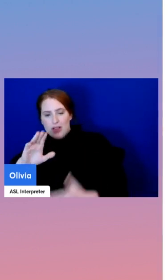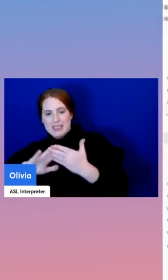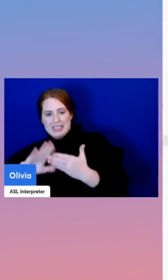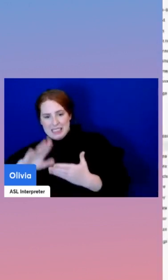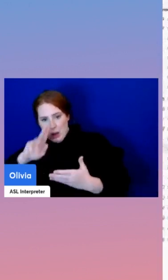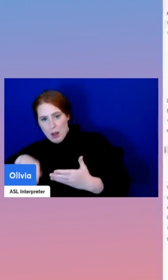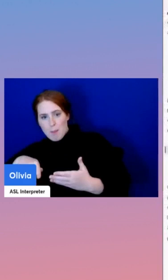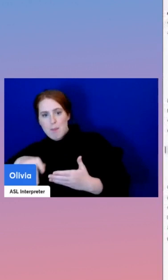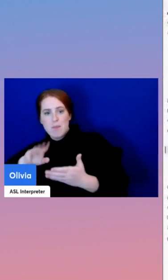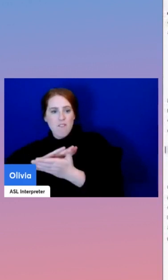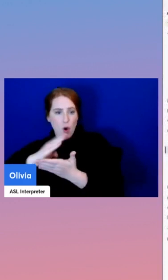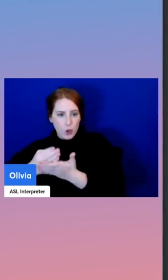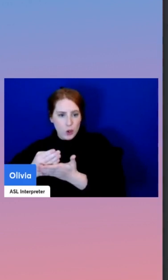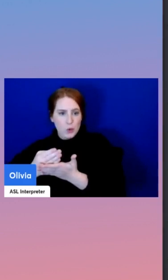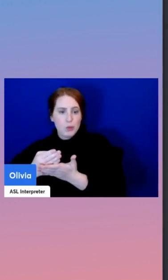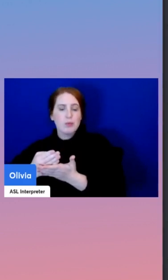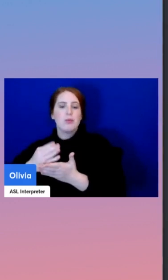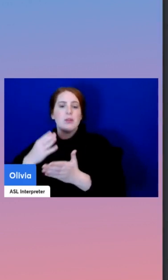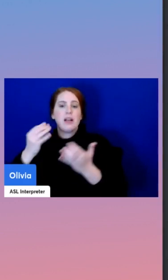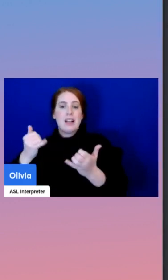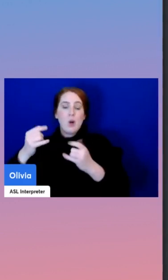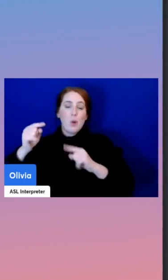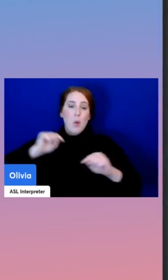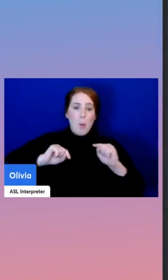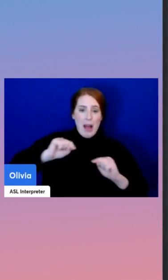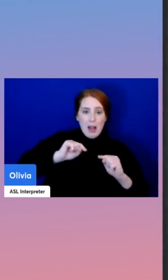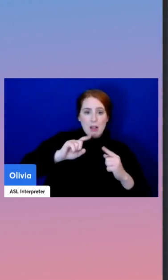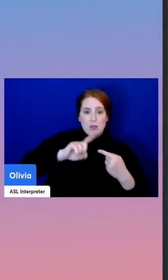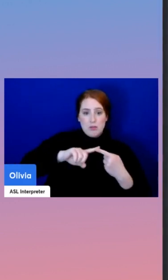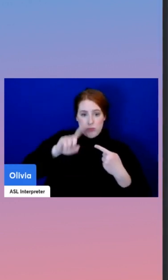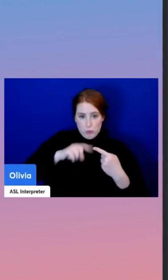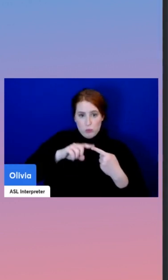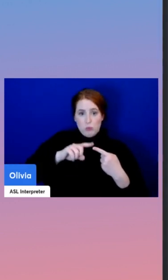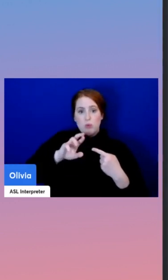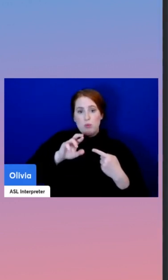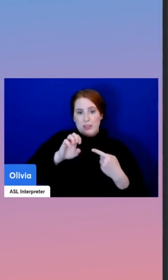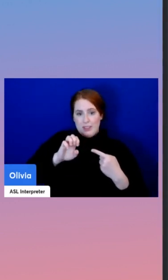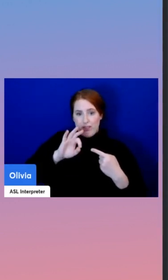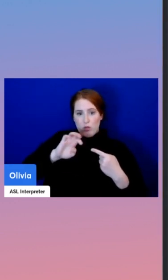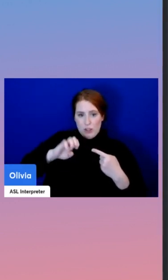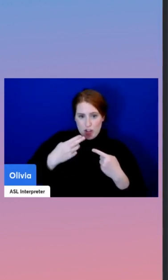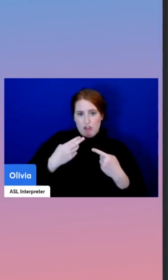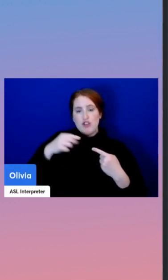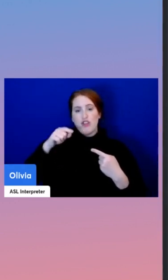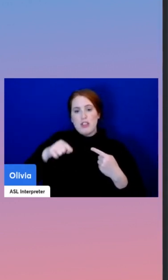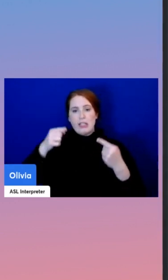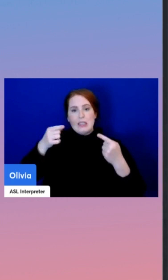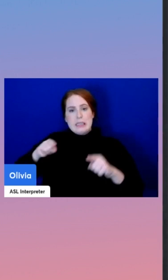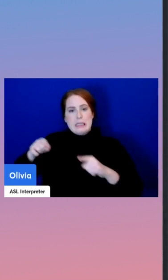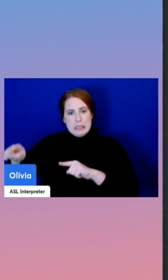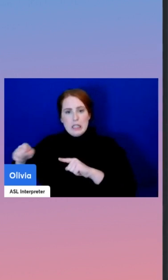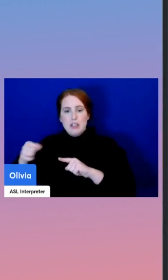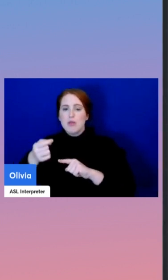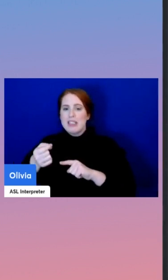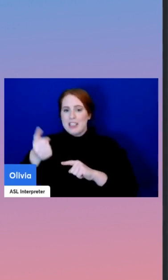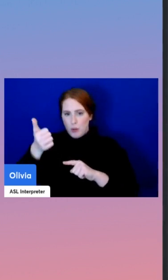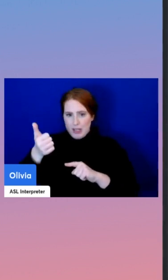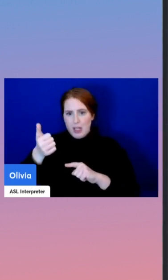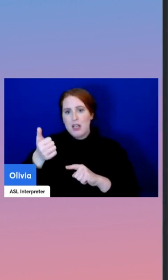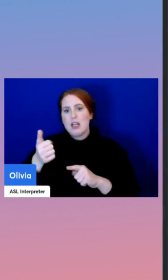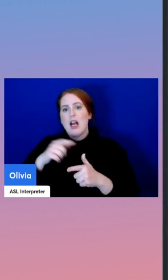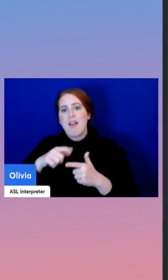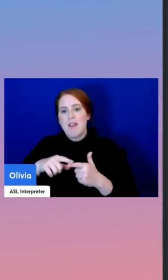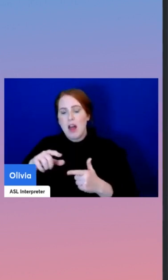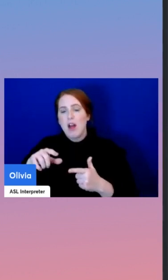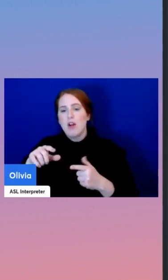volumes. And now if I go back to here and I refresh, this instance should be now terminated. And if I go here to Frankfurt region